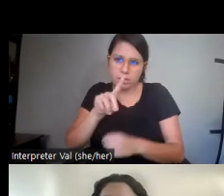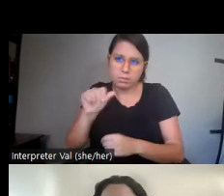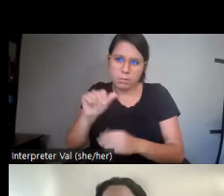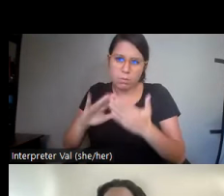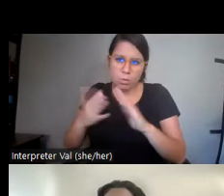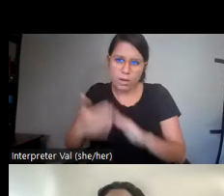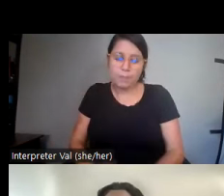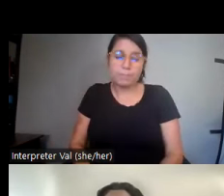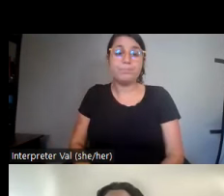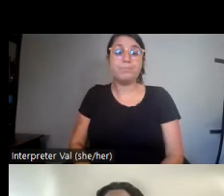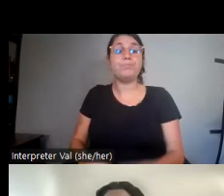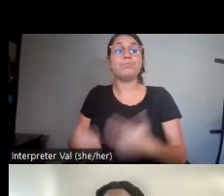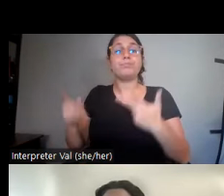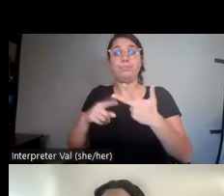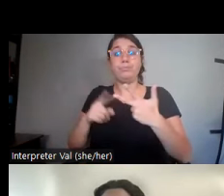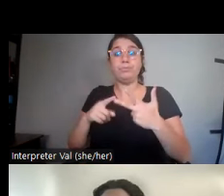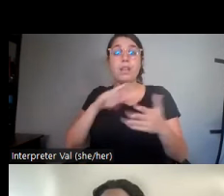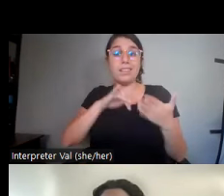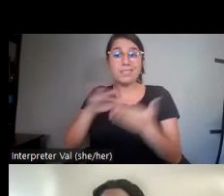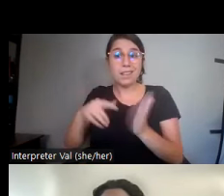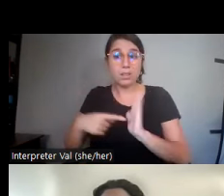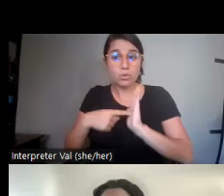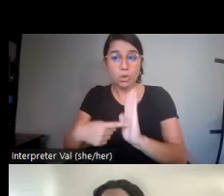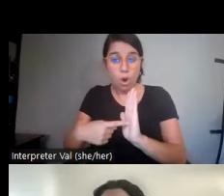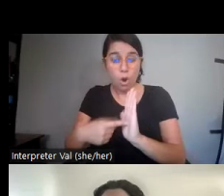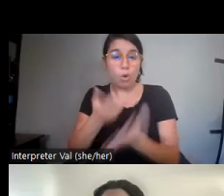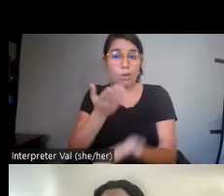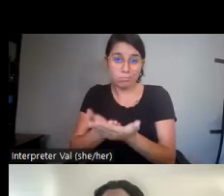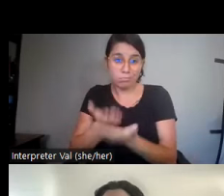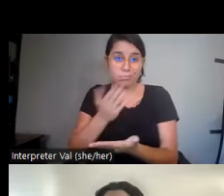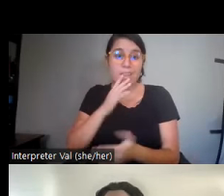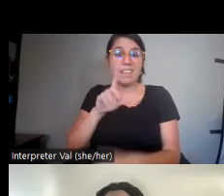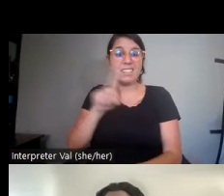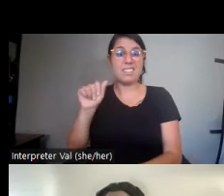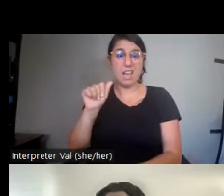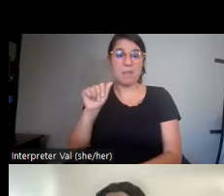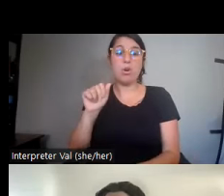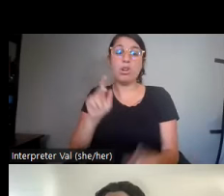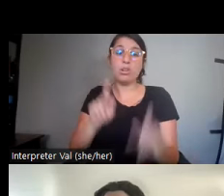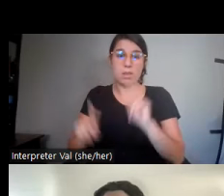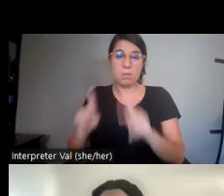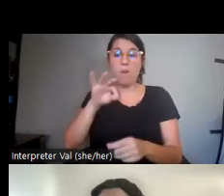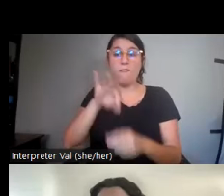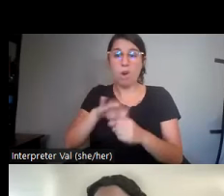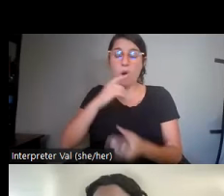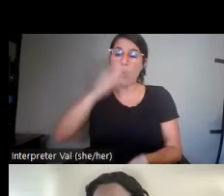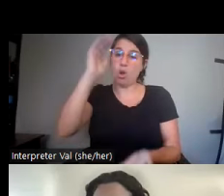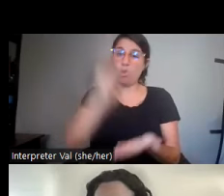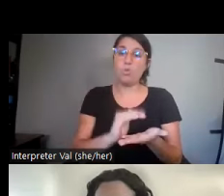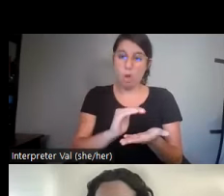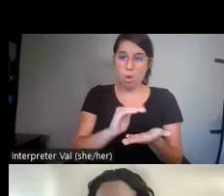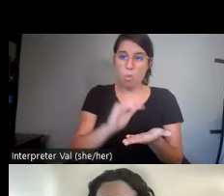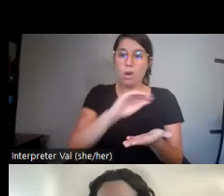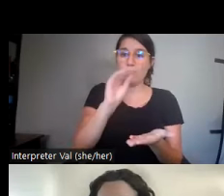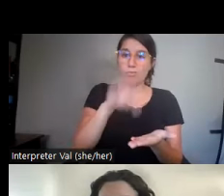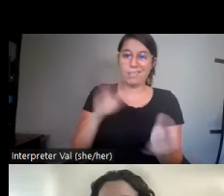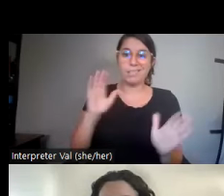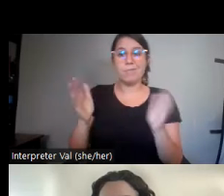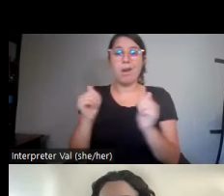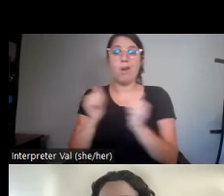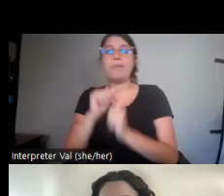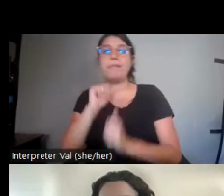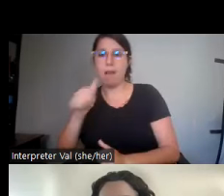studies show that disabled people vote at relatively lower rates than non-disabled peers.